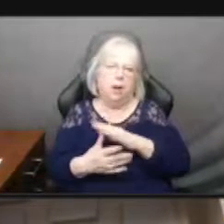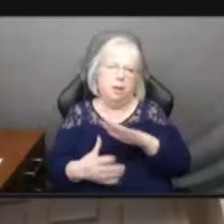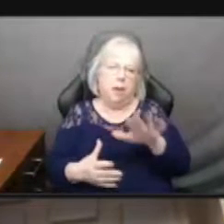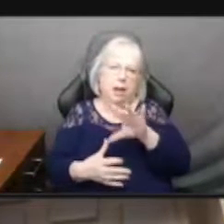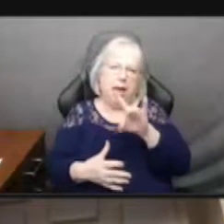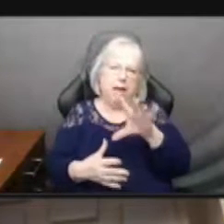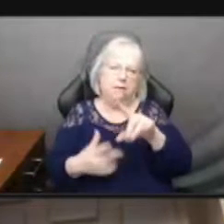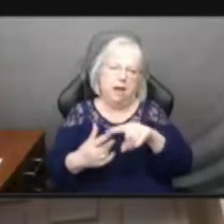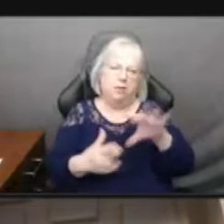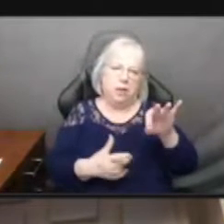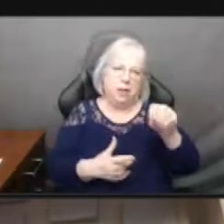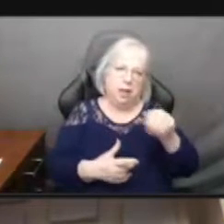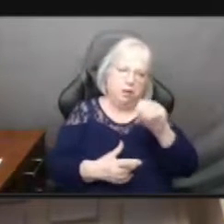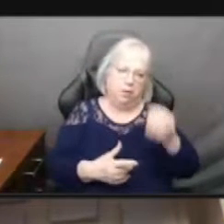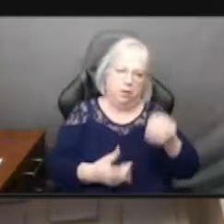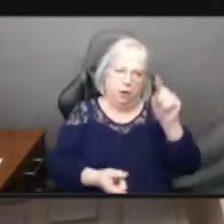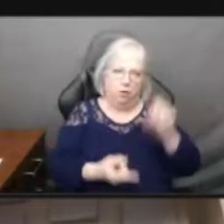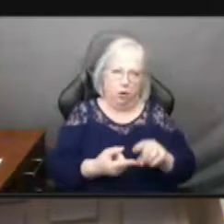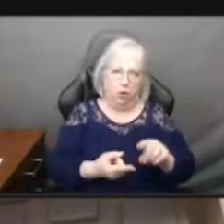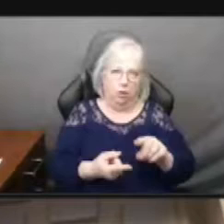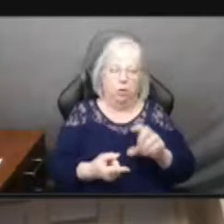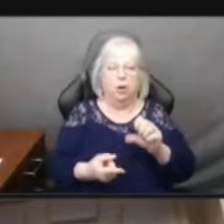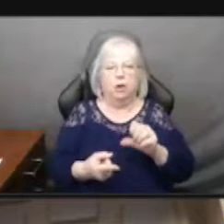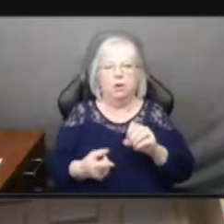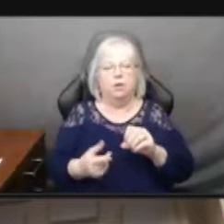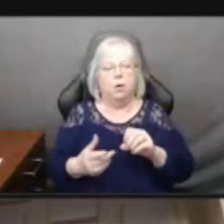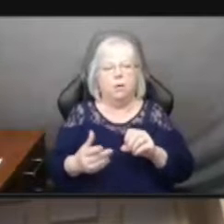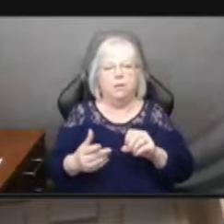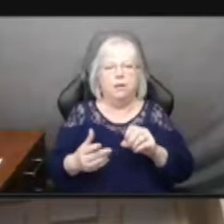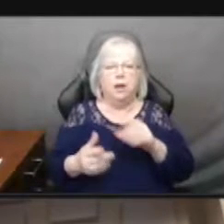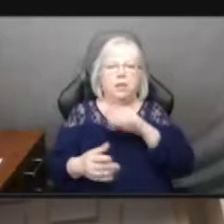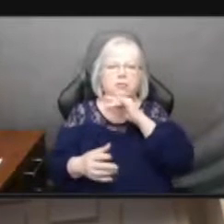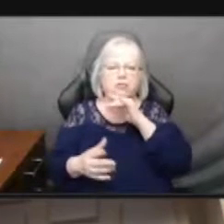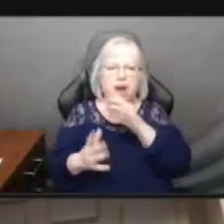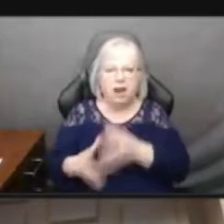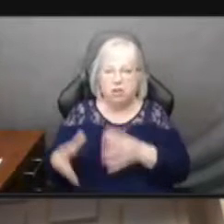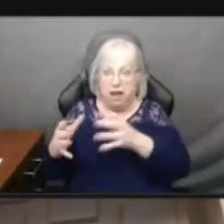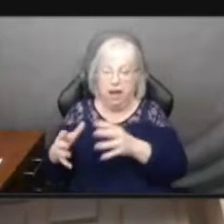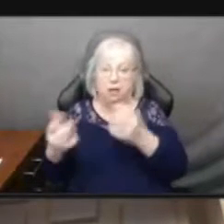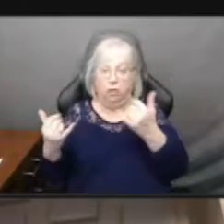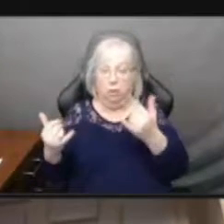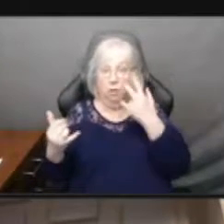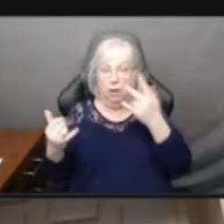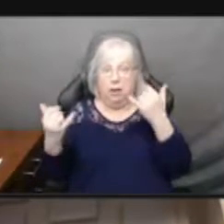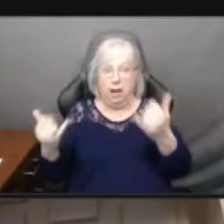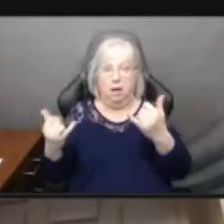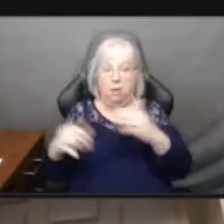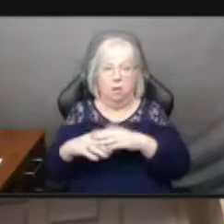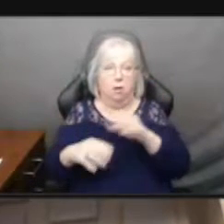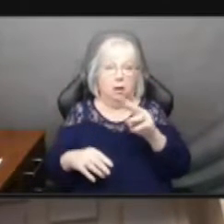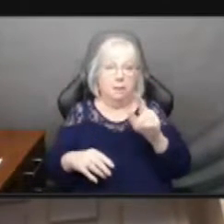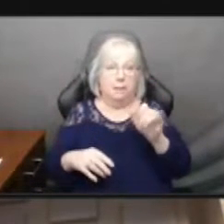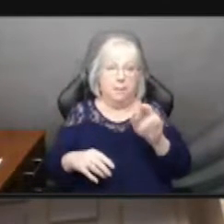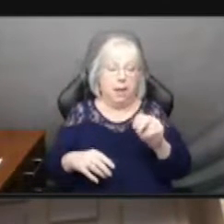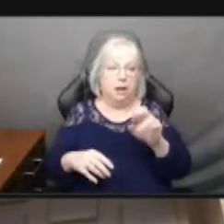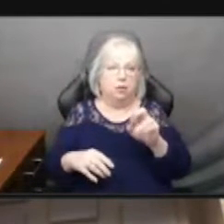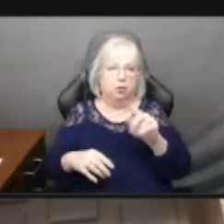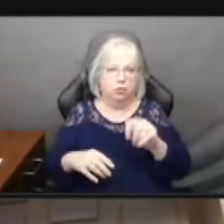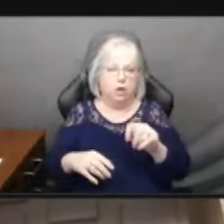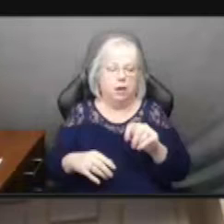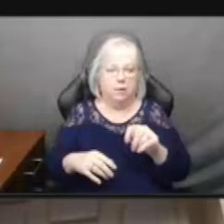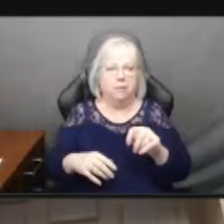to 90%. So all of the trash cans that you currently see on Main Street and the ones that we usually bring